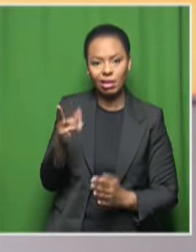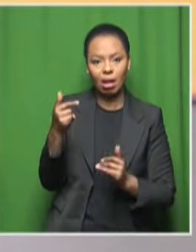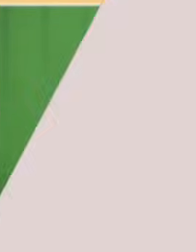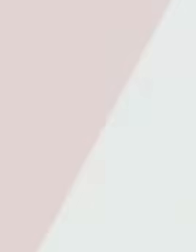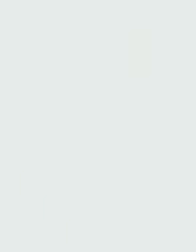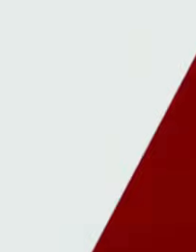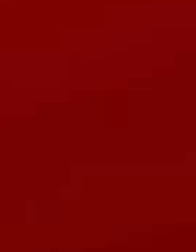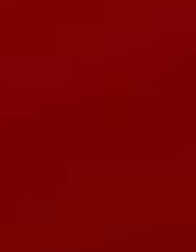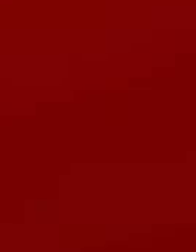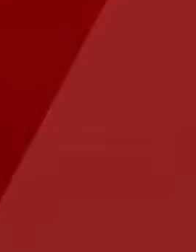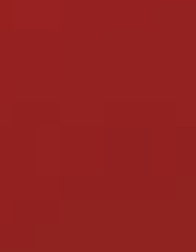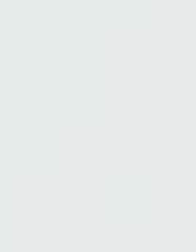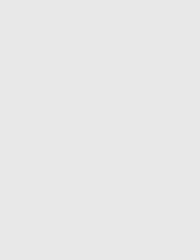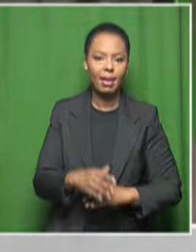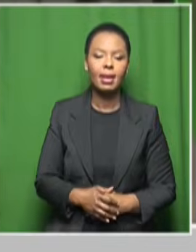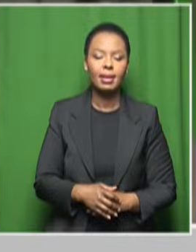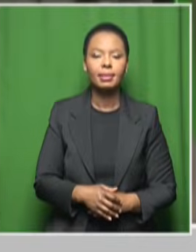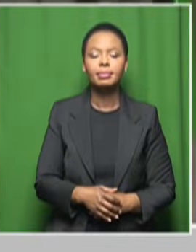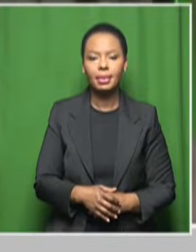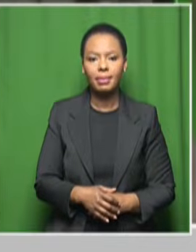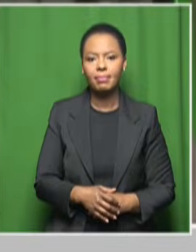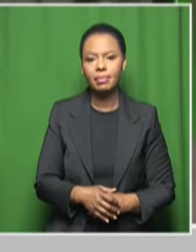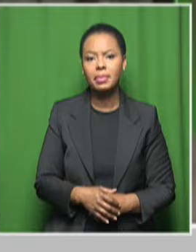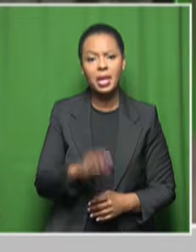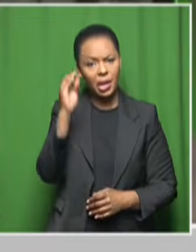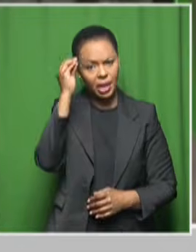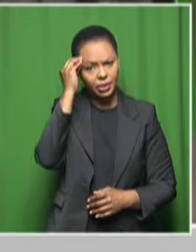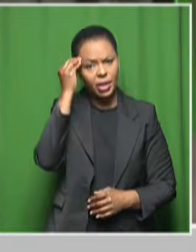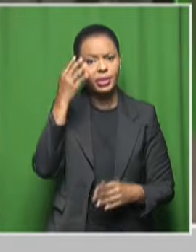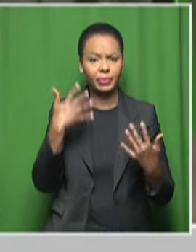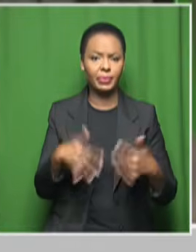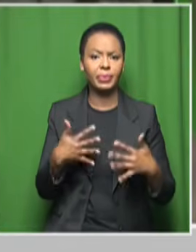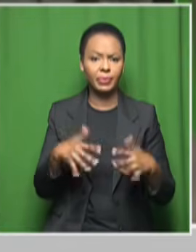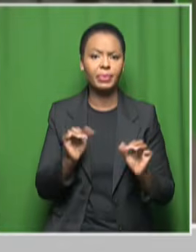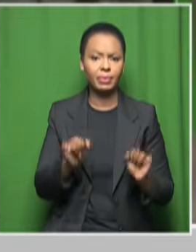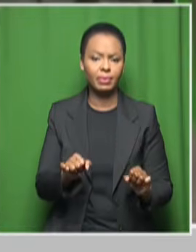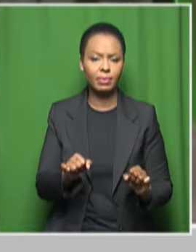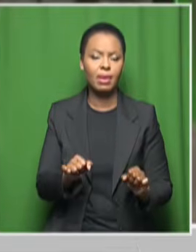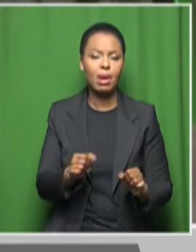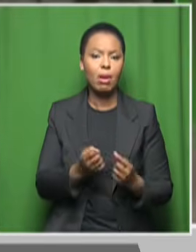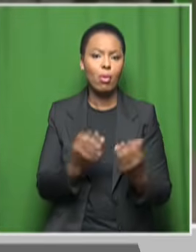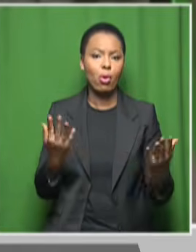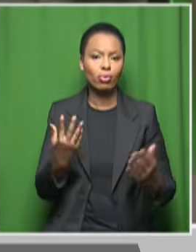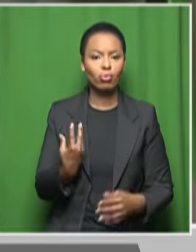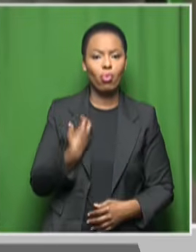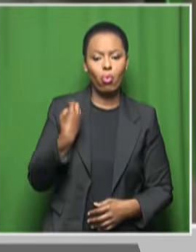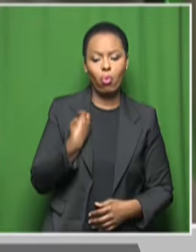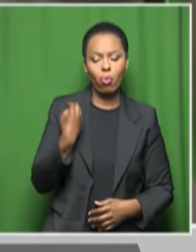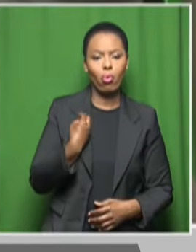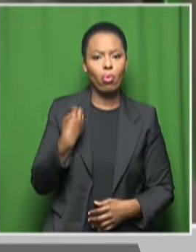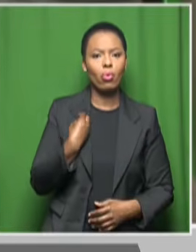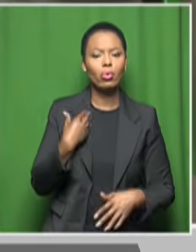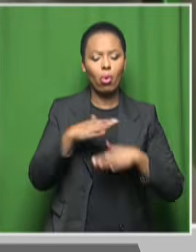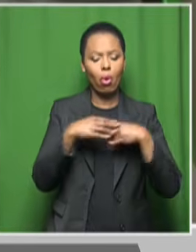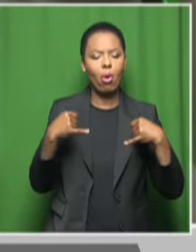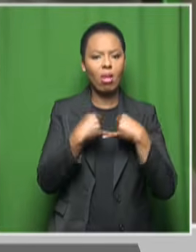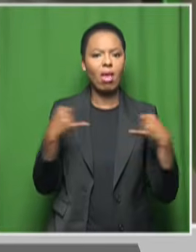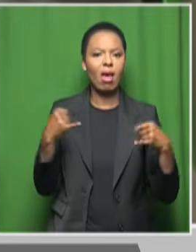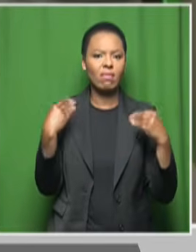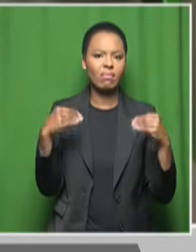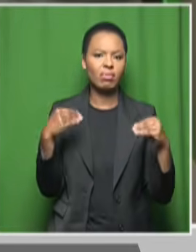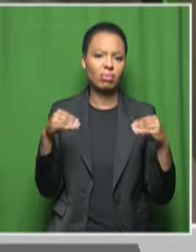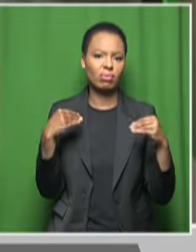so early in the morning. We are seeing a lot of interest, Commissioner, particularly among young people trying online trading. What are some of the